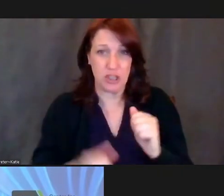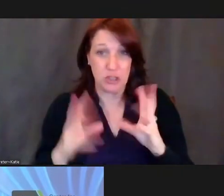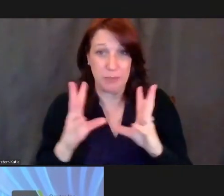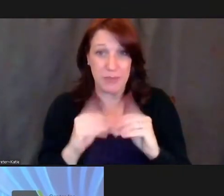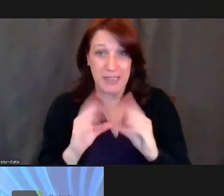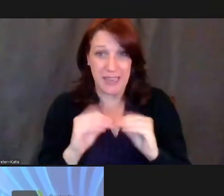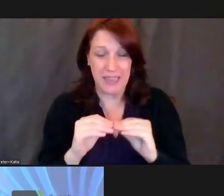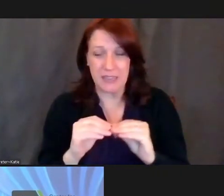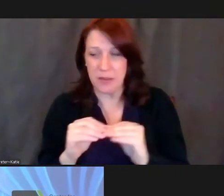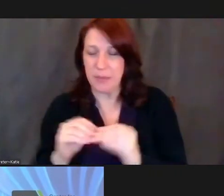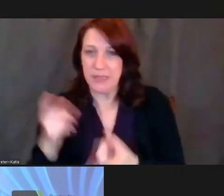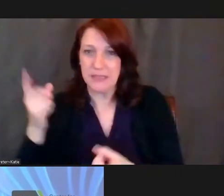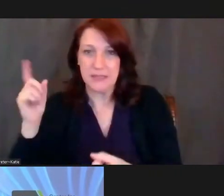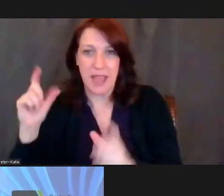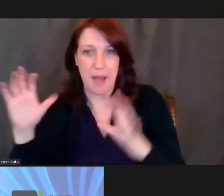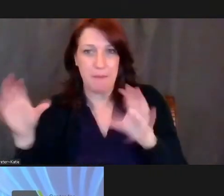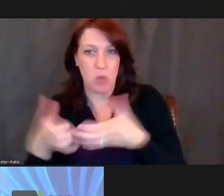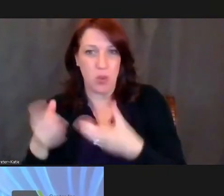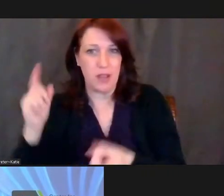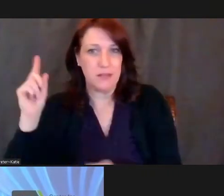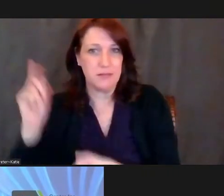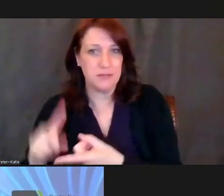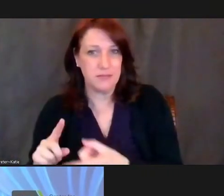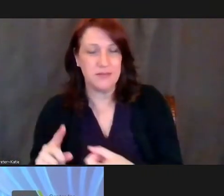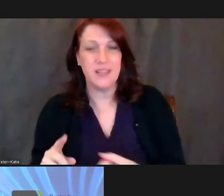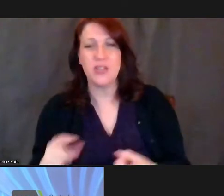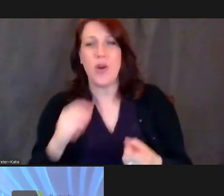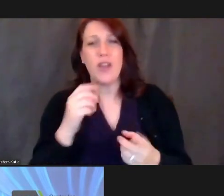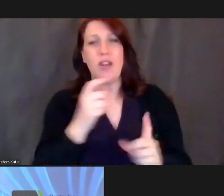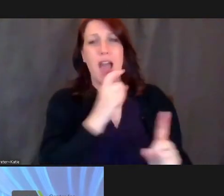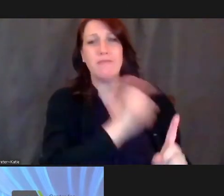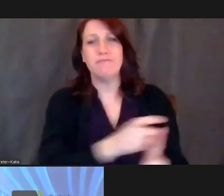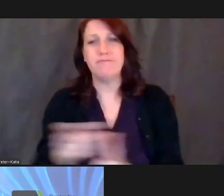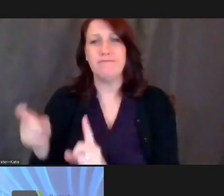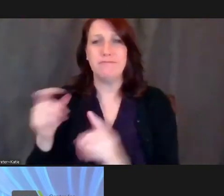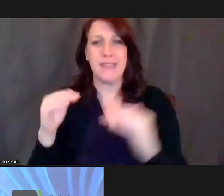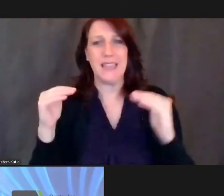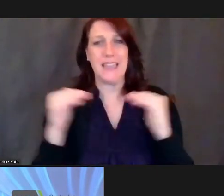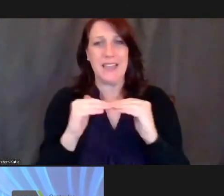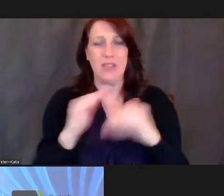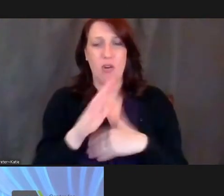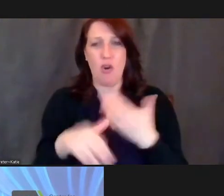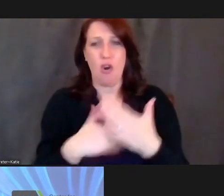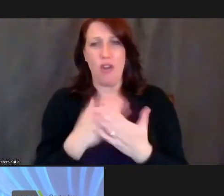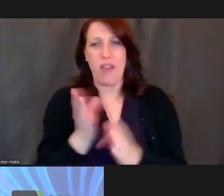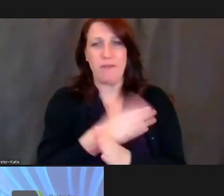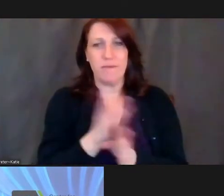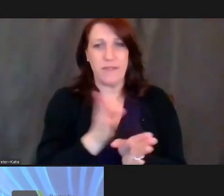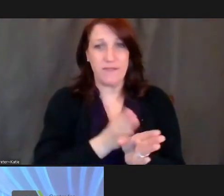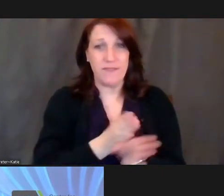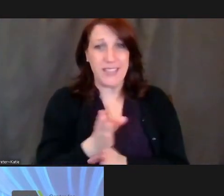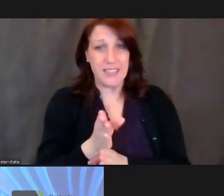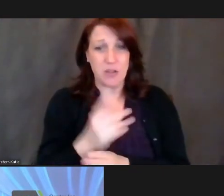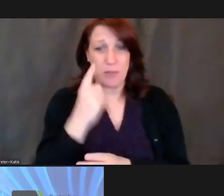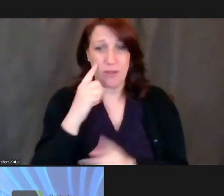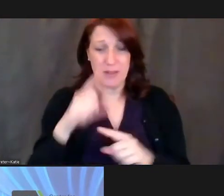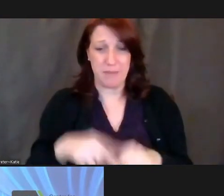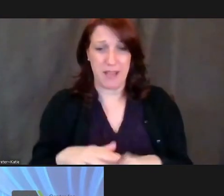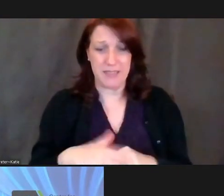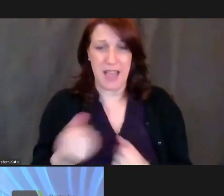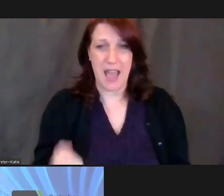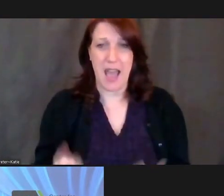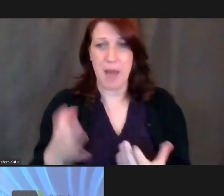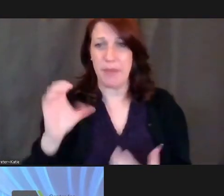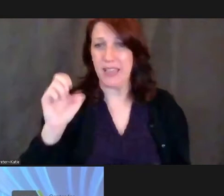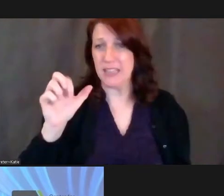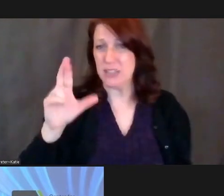really, the ECRs aren't distributed evenly across the field. So it really depends on how many ECRs are in your particular field